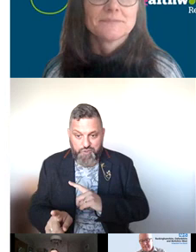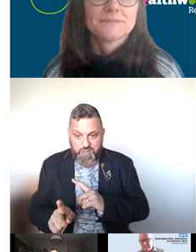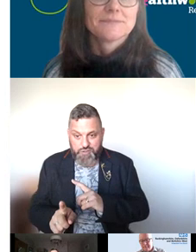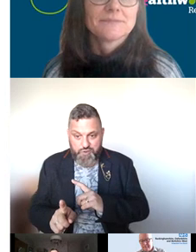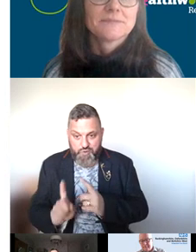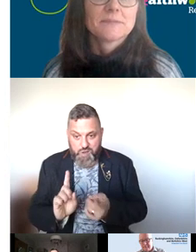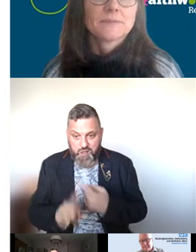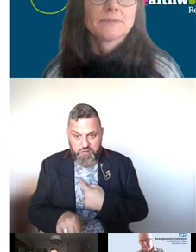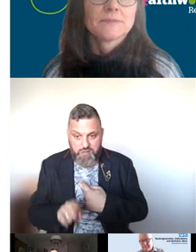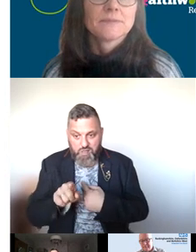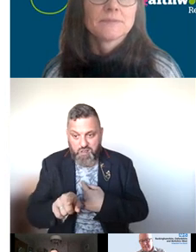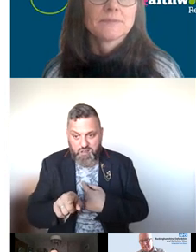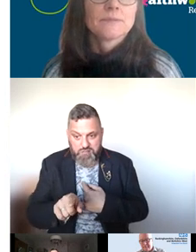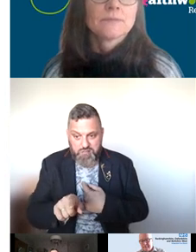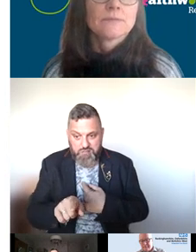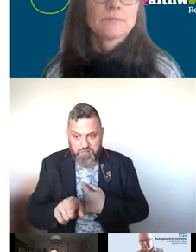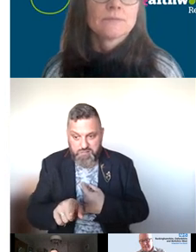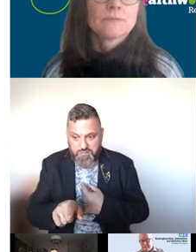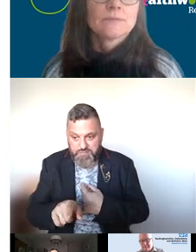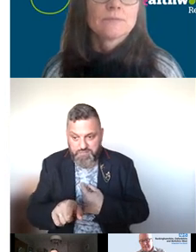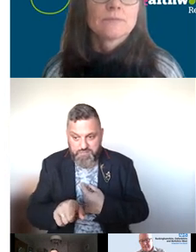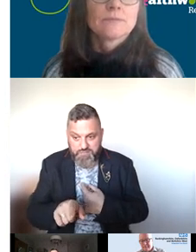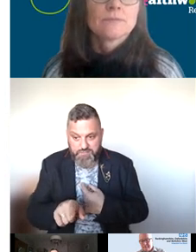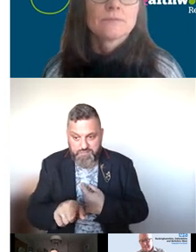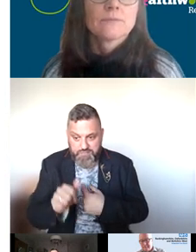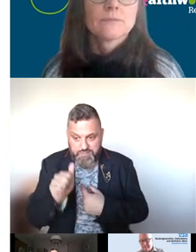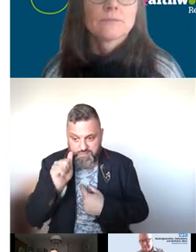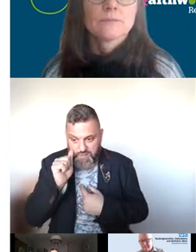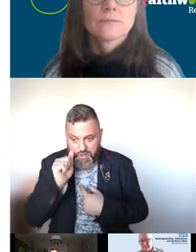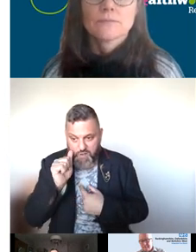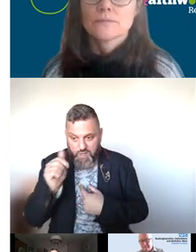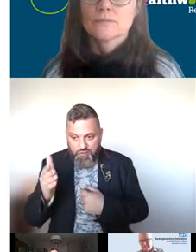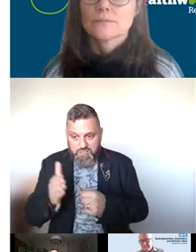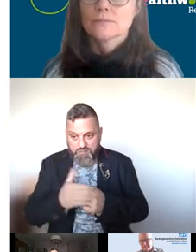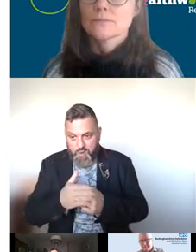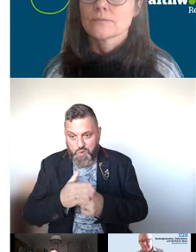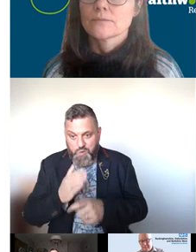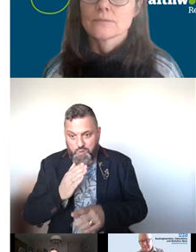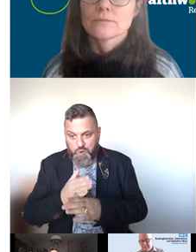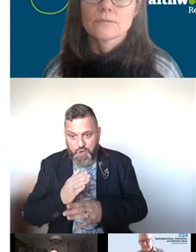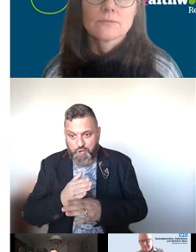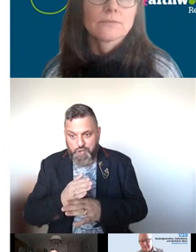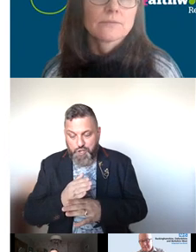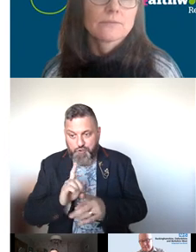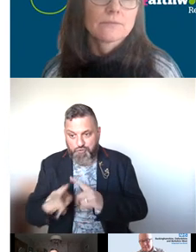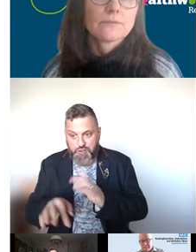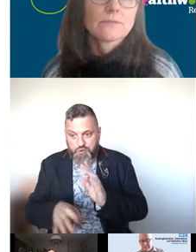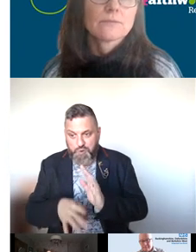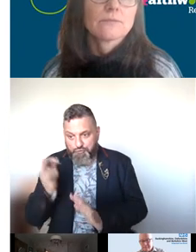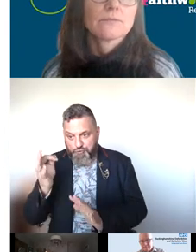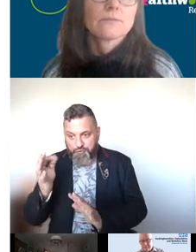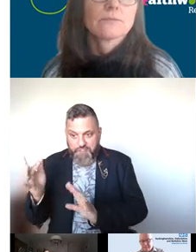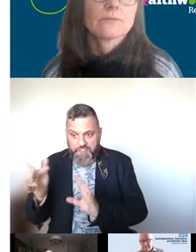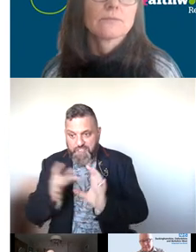trying to answer this, but I know that lots of work is being done to try and improve the join